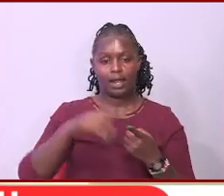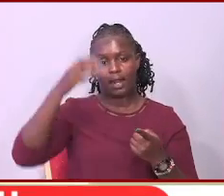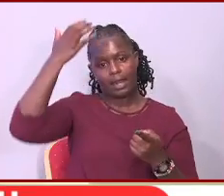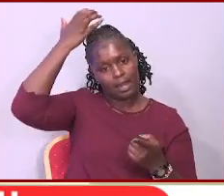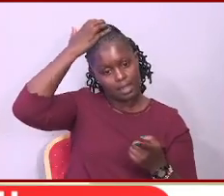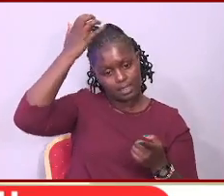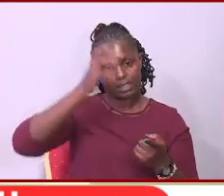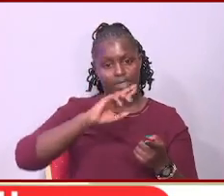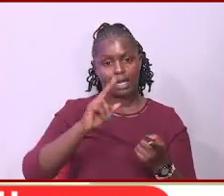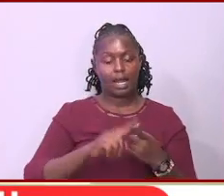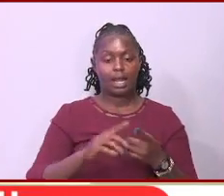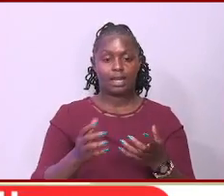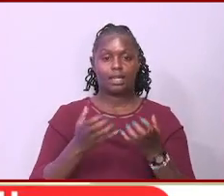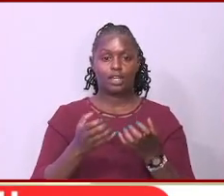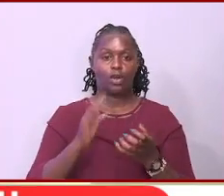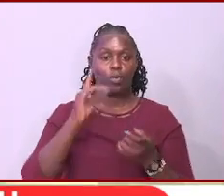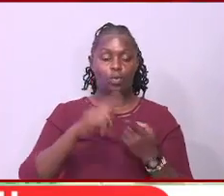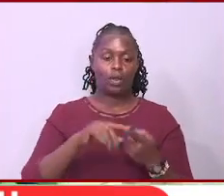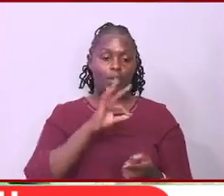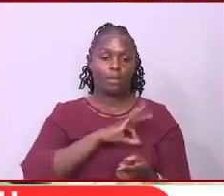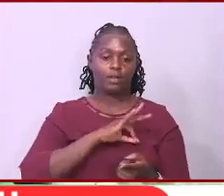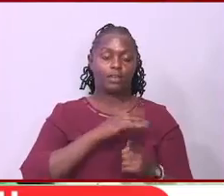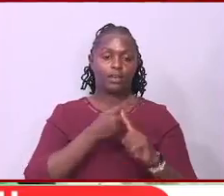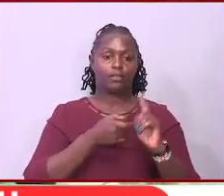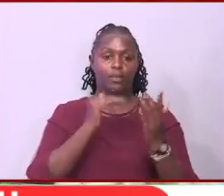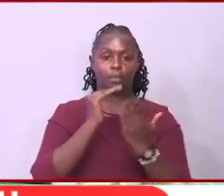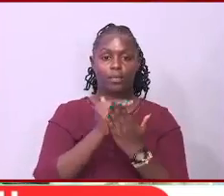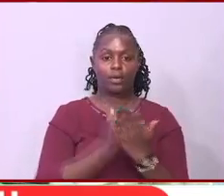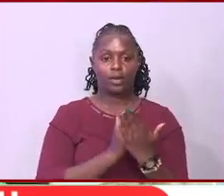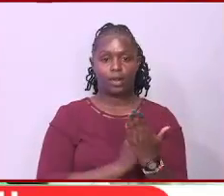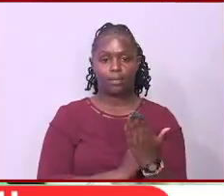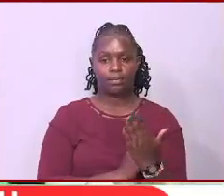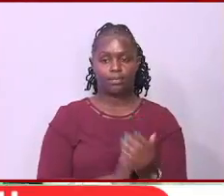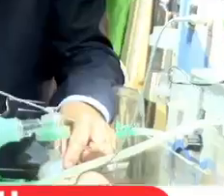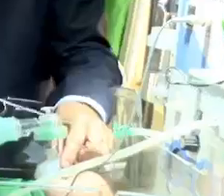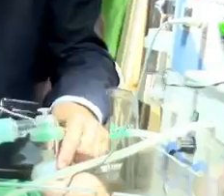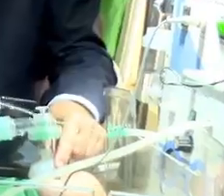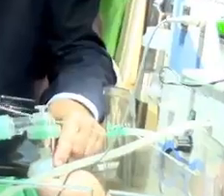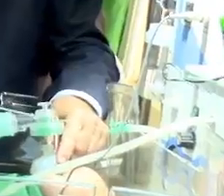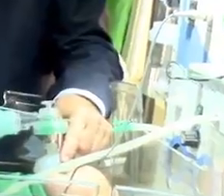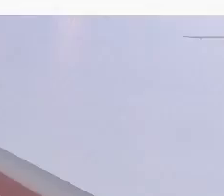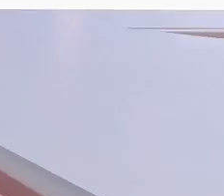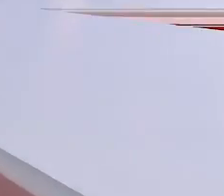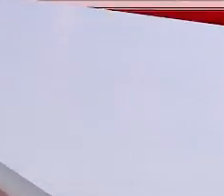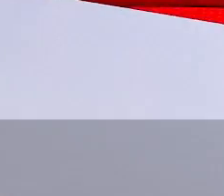really benefit from this program. Vera Alberta, TV47, Nairobi.